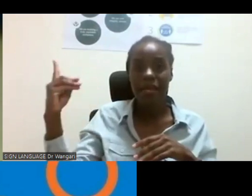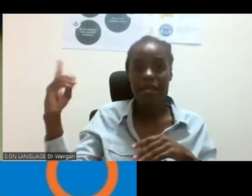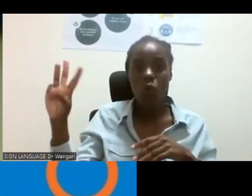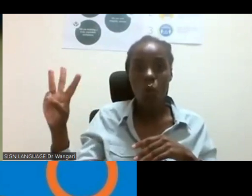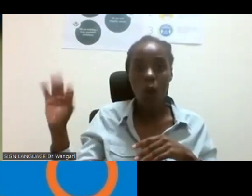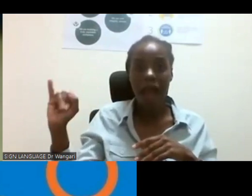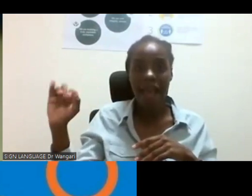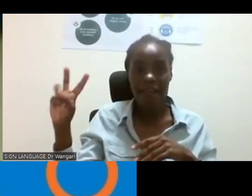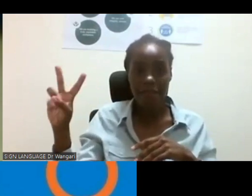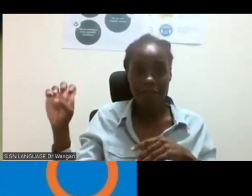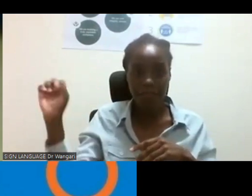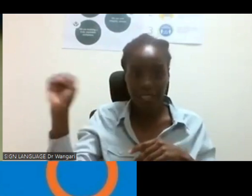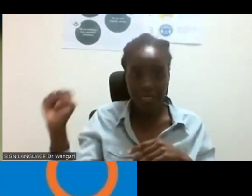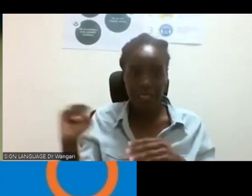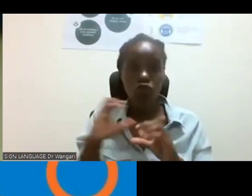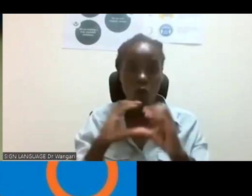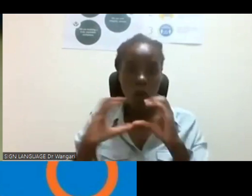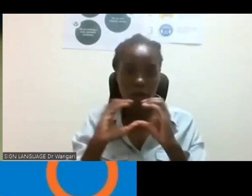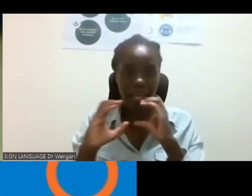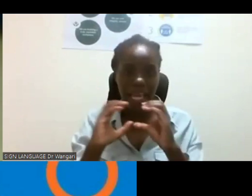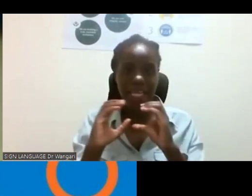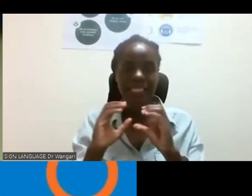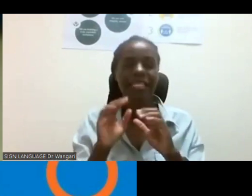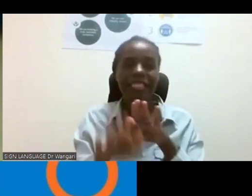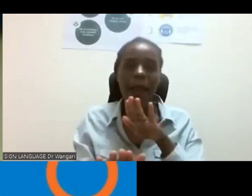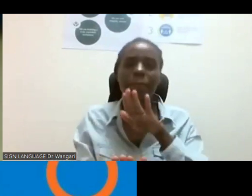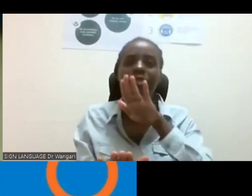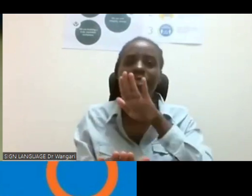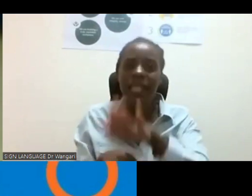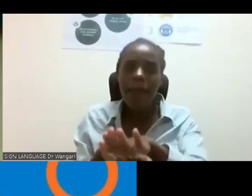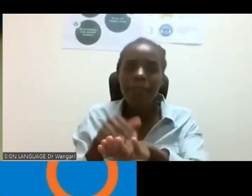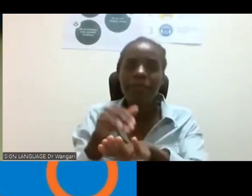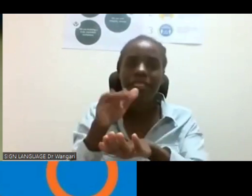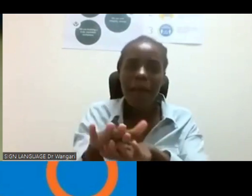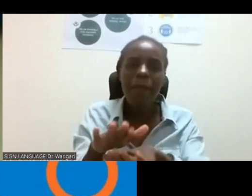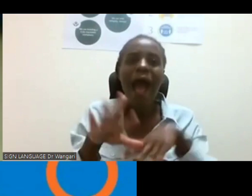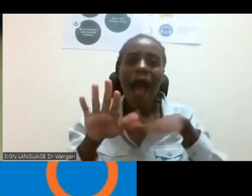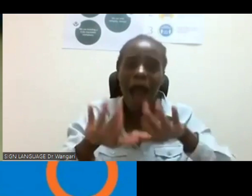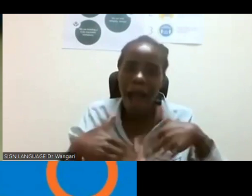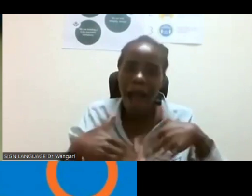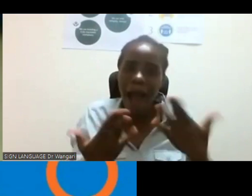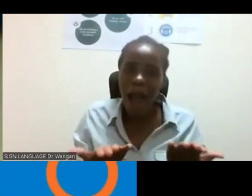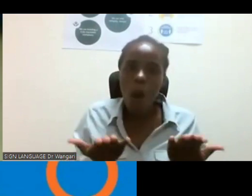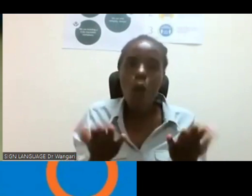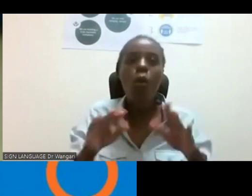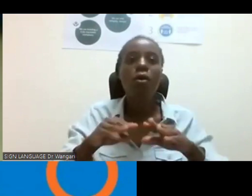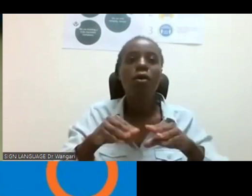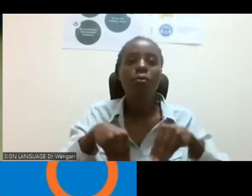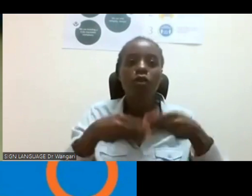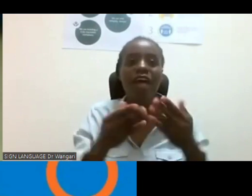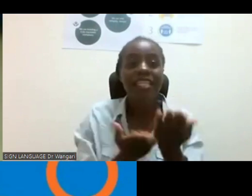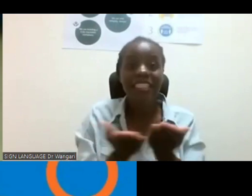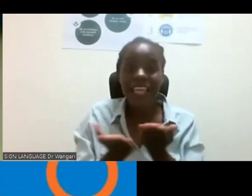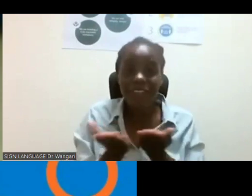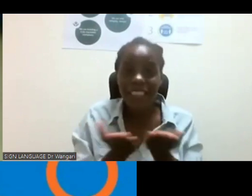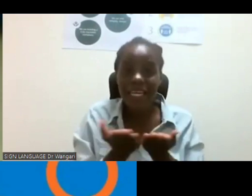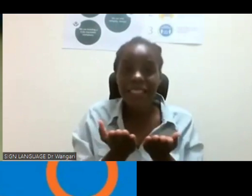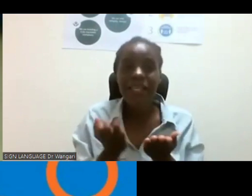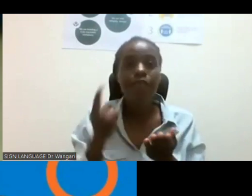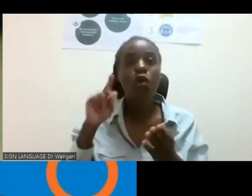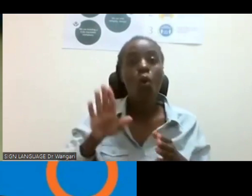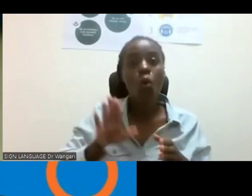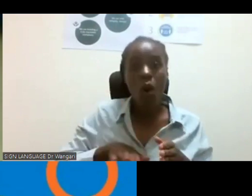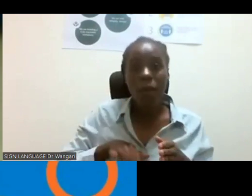in this way. We've developed a set of steps that walks through how they can provide these services, assessing where women are. We call